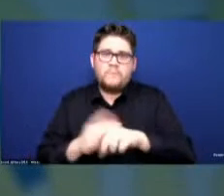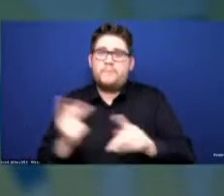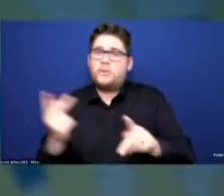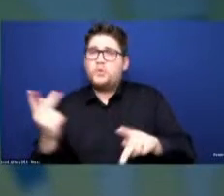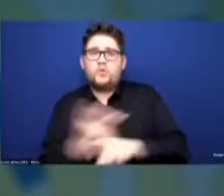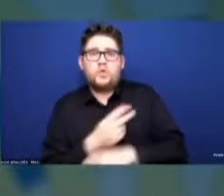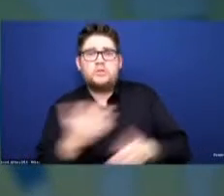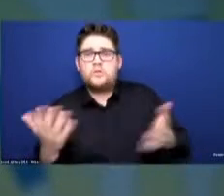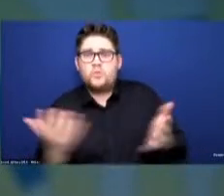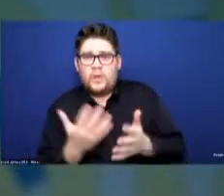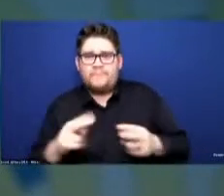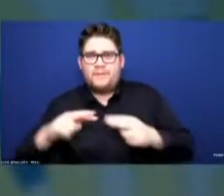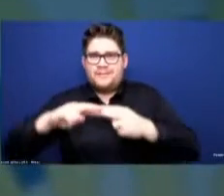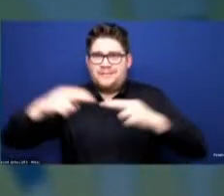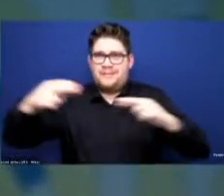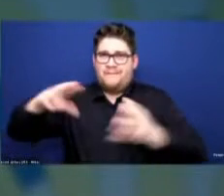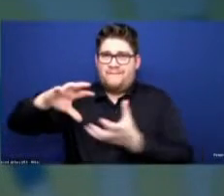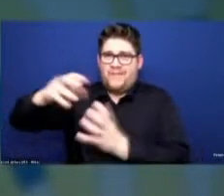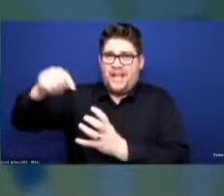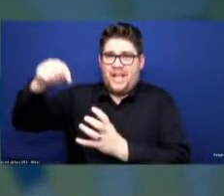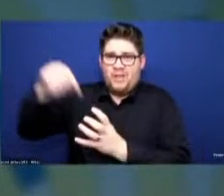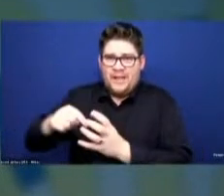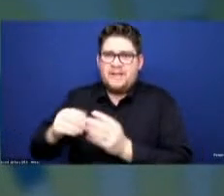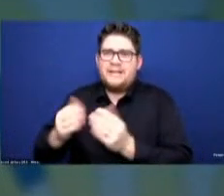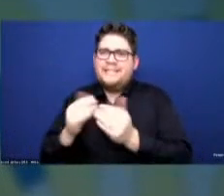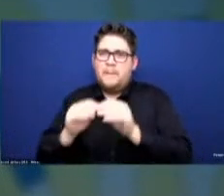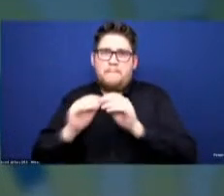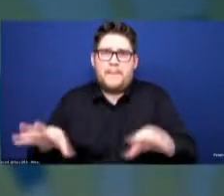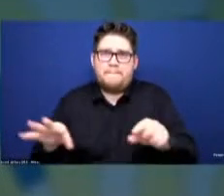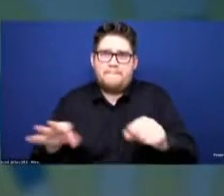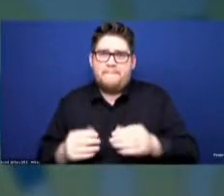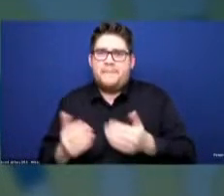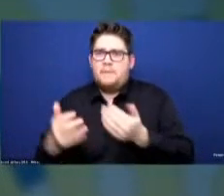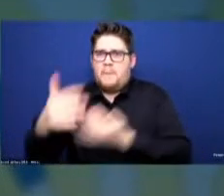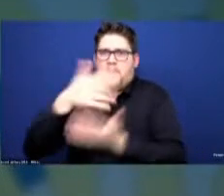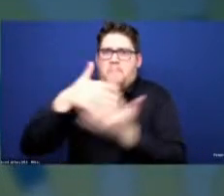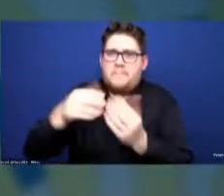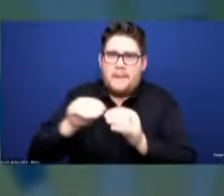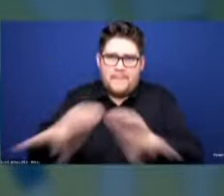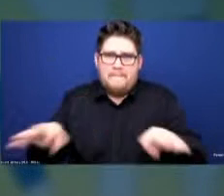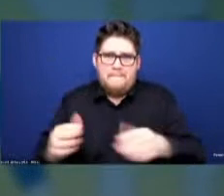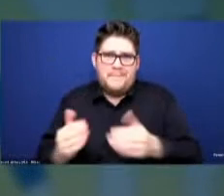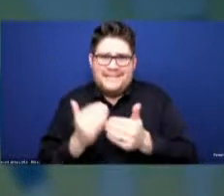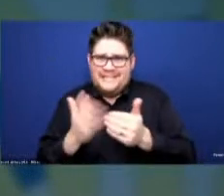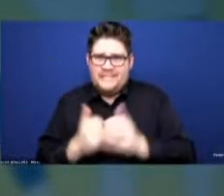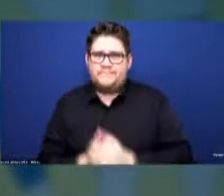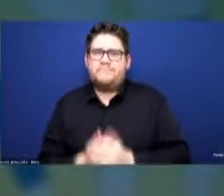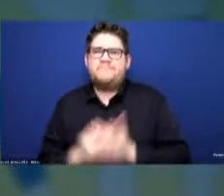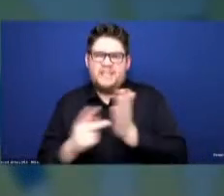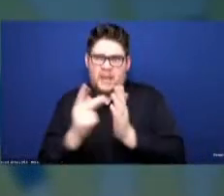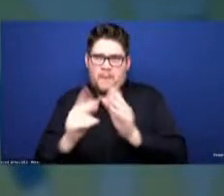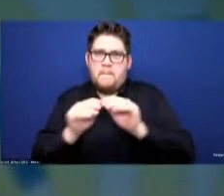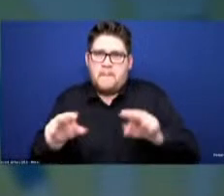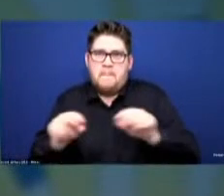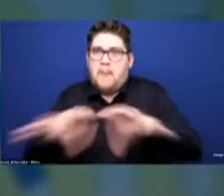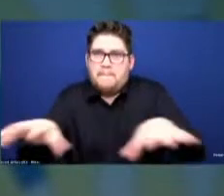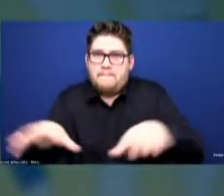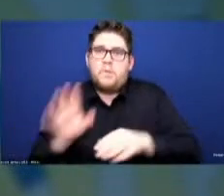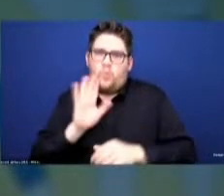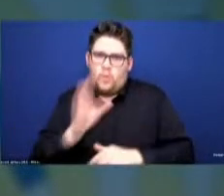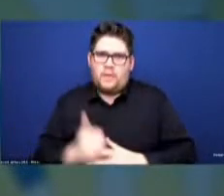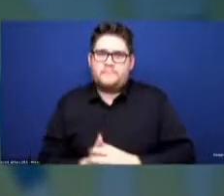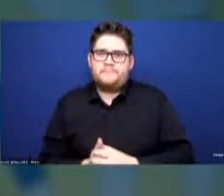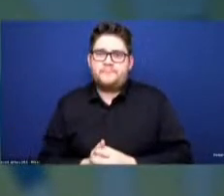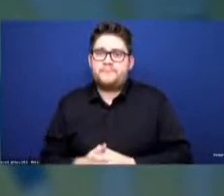highly populous areas of the province. We see that in the Fraser Health region, where it's still the reproductive number